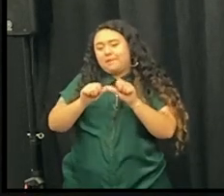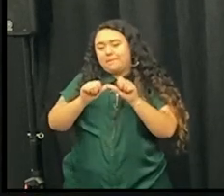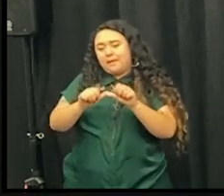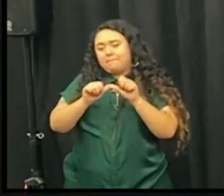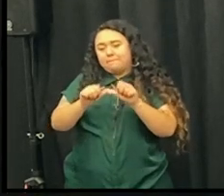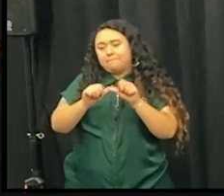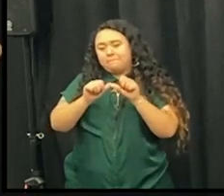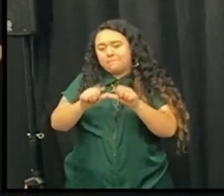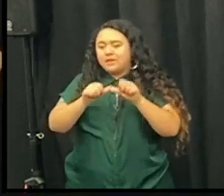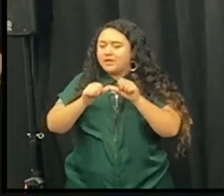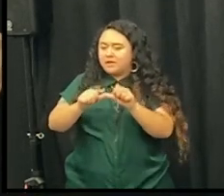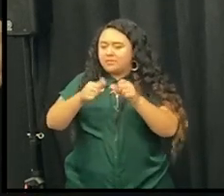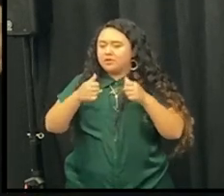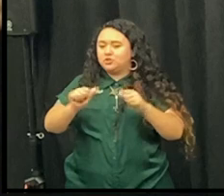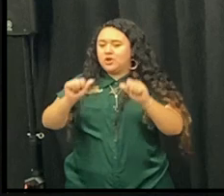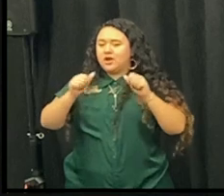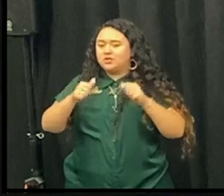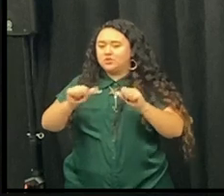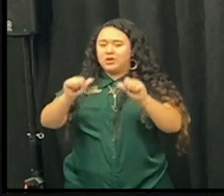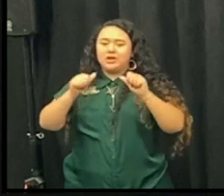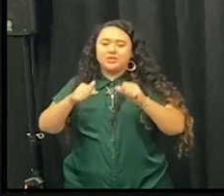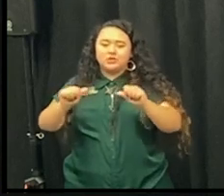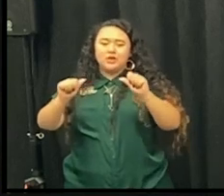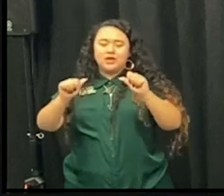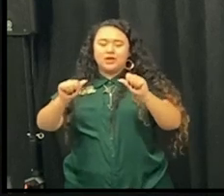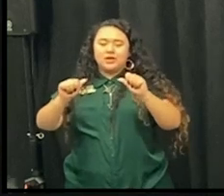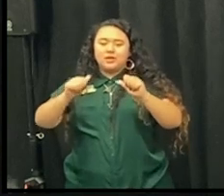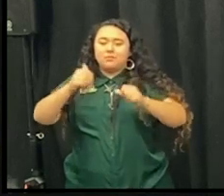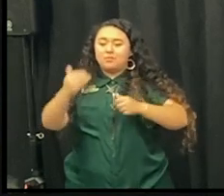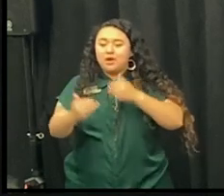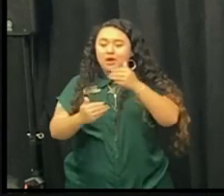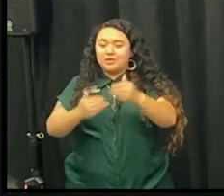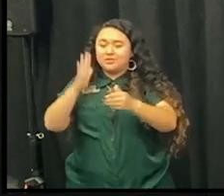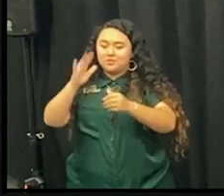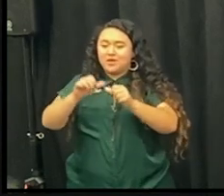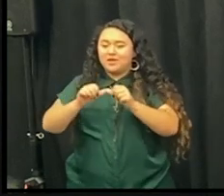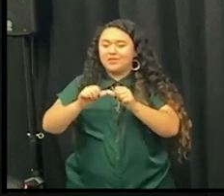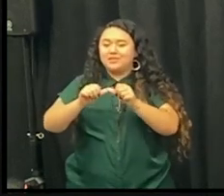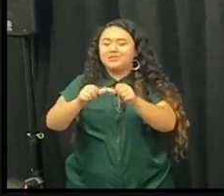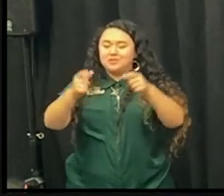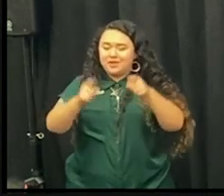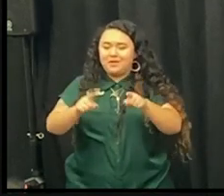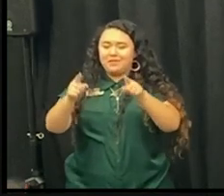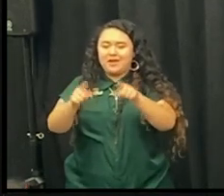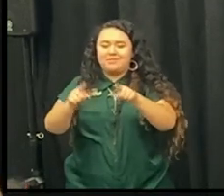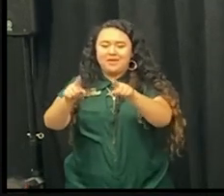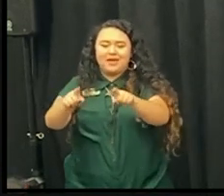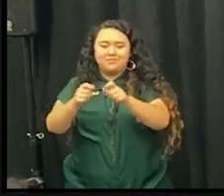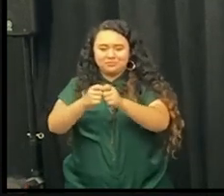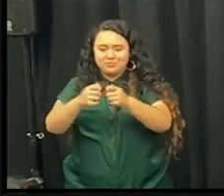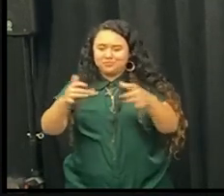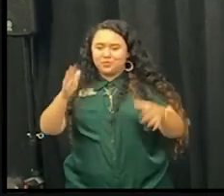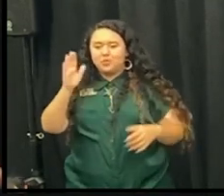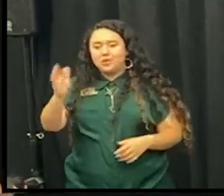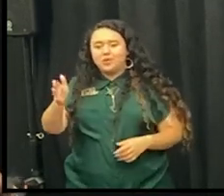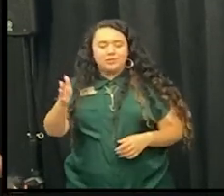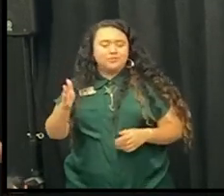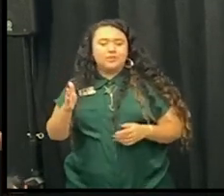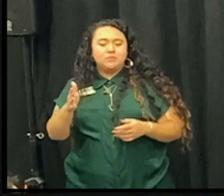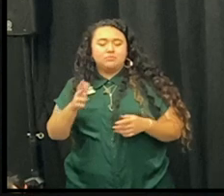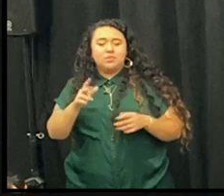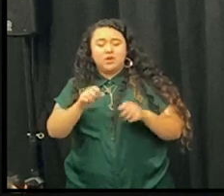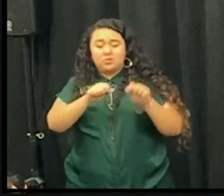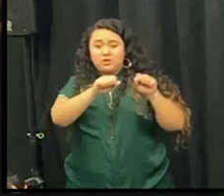keeping trying, and then progress will continue to be made. But once, you know, it's given up